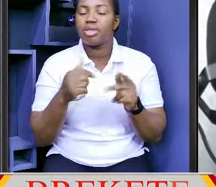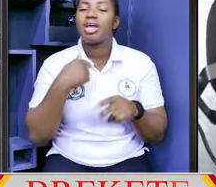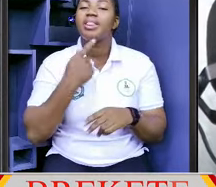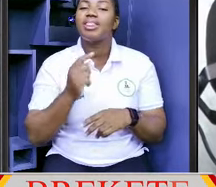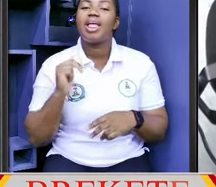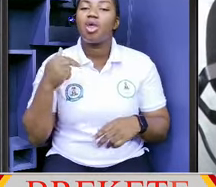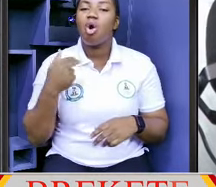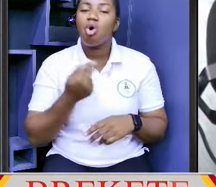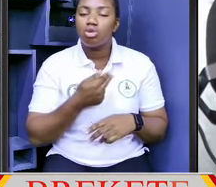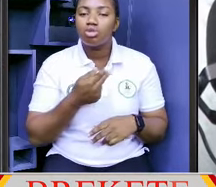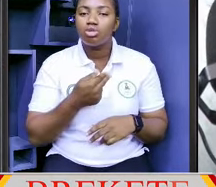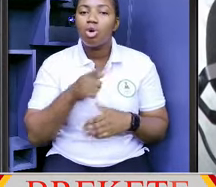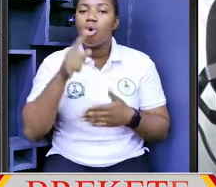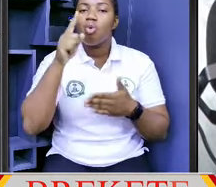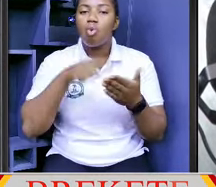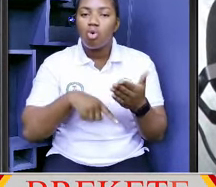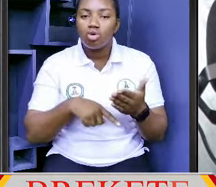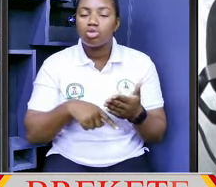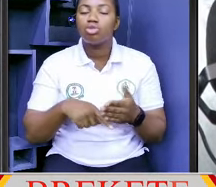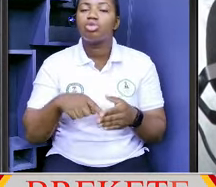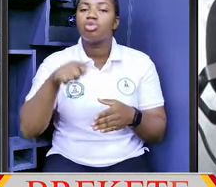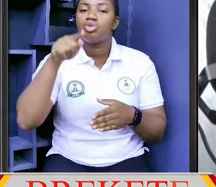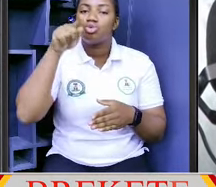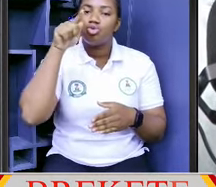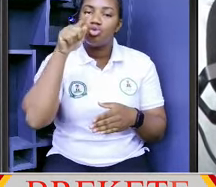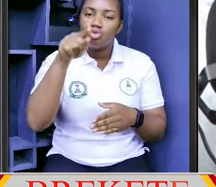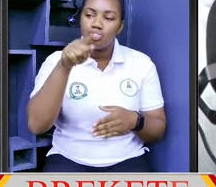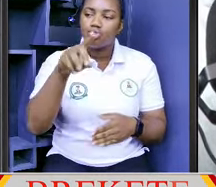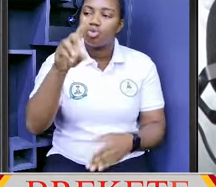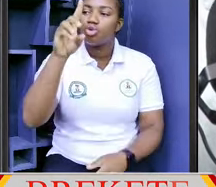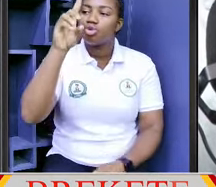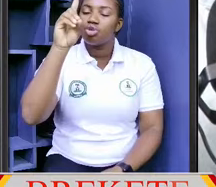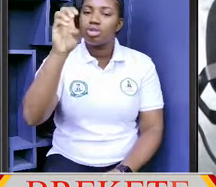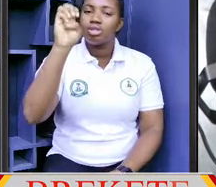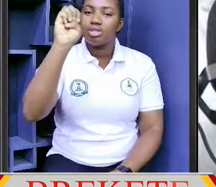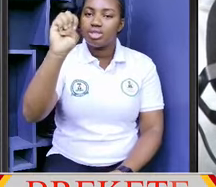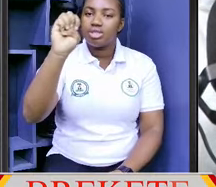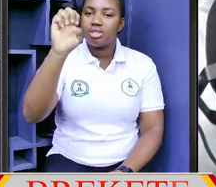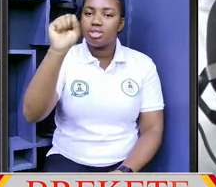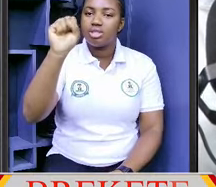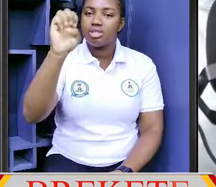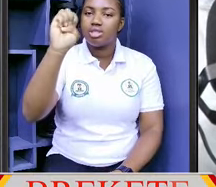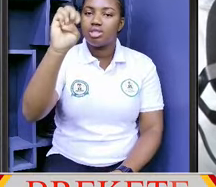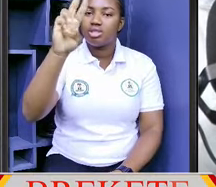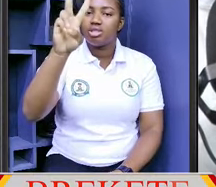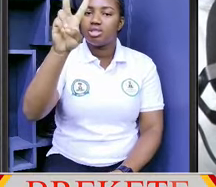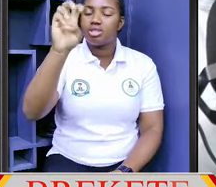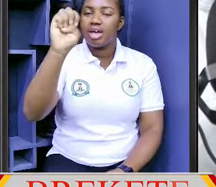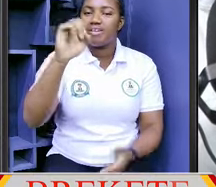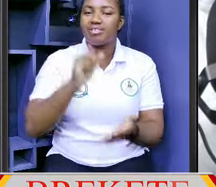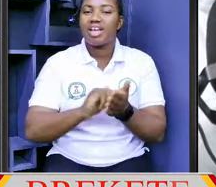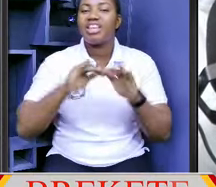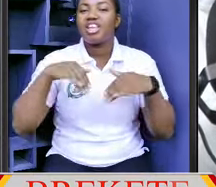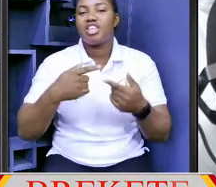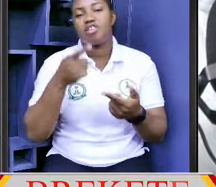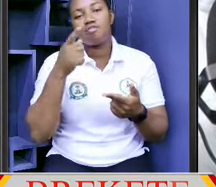Tell us what you deserve, what they give you. The only thing I not deserve,